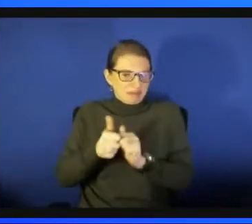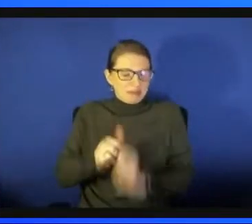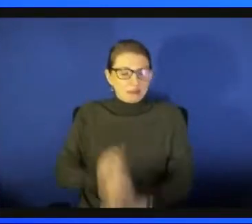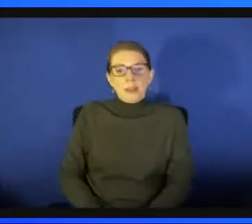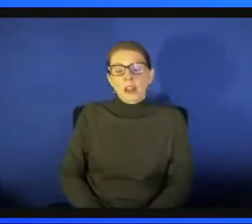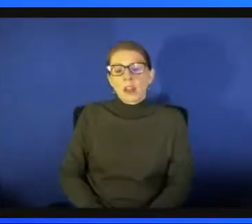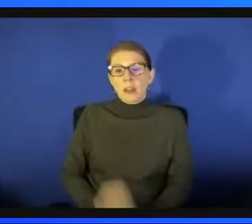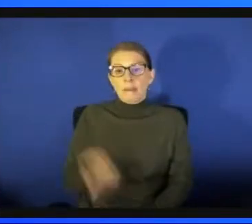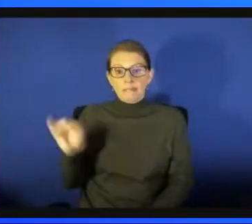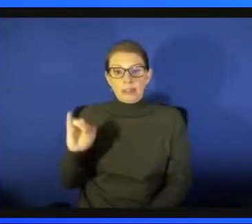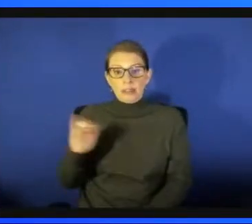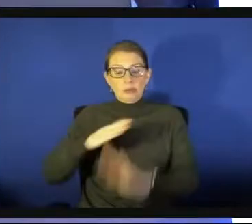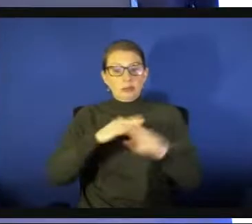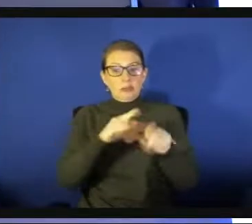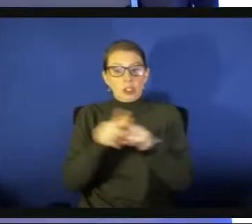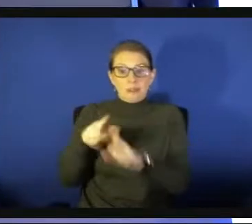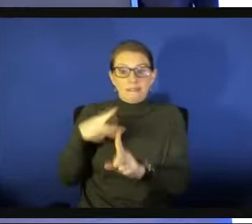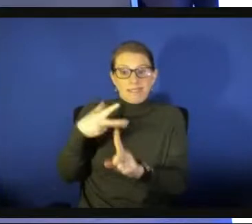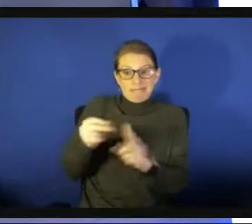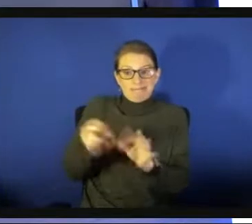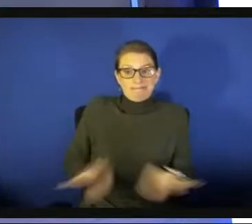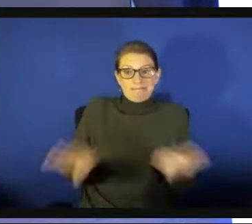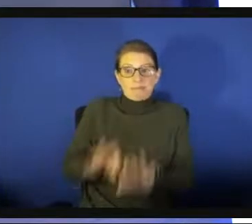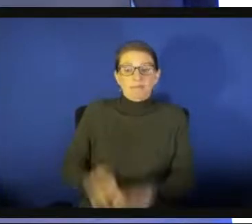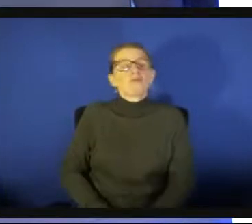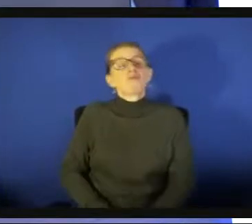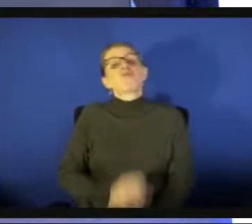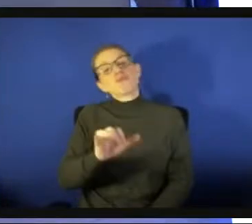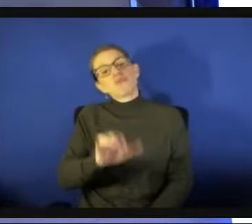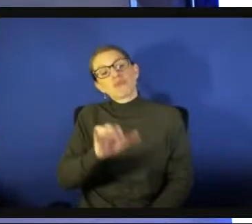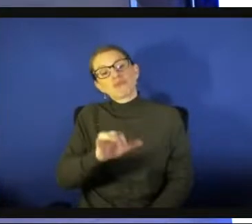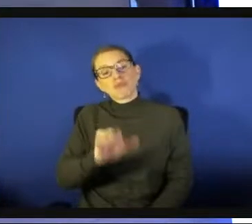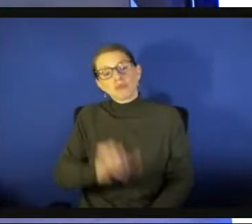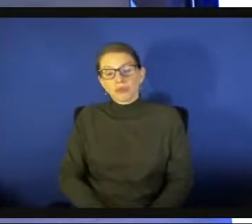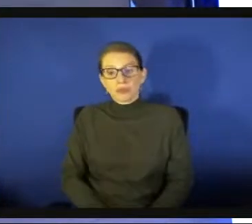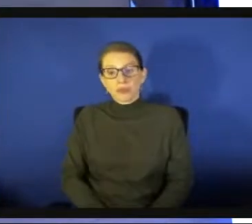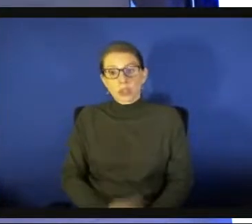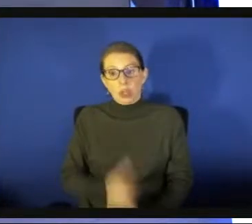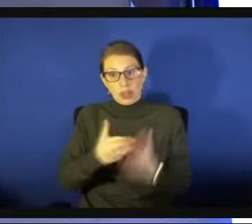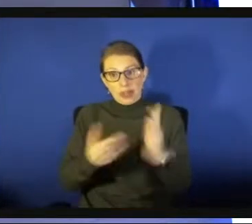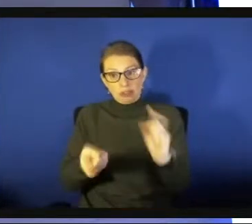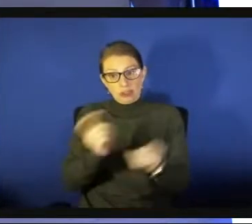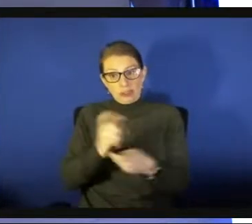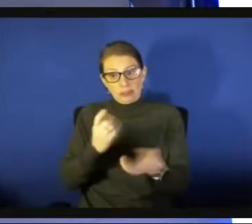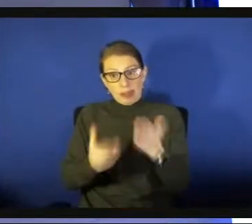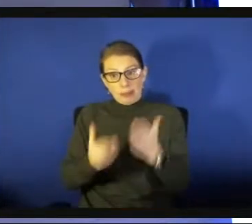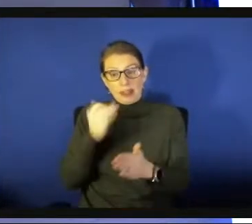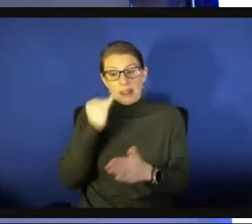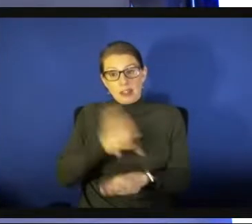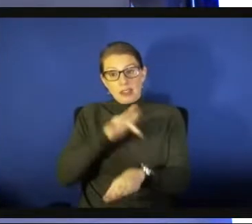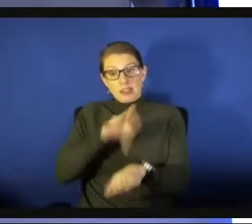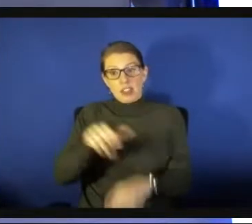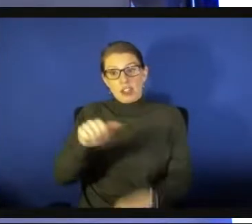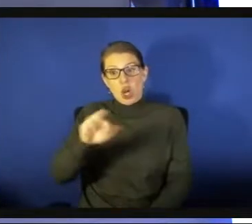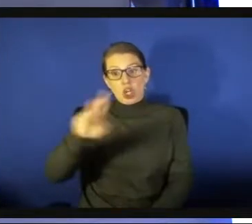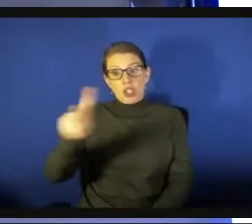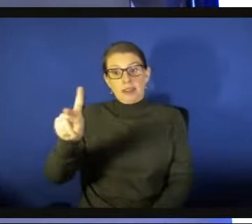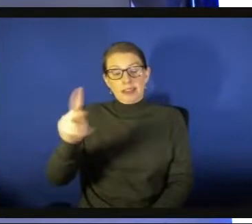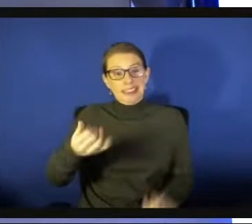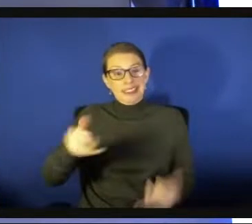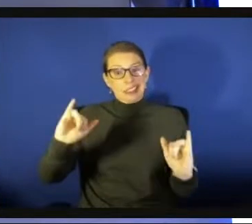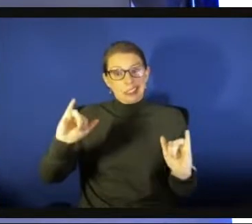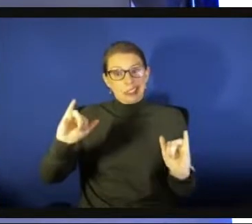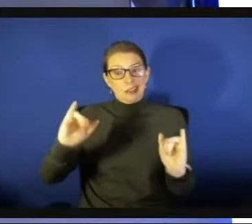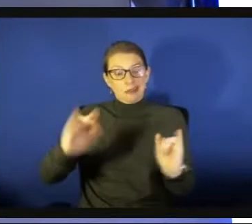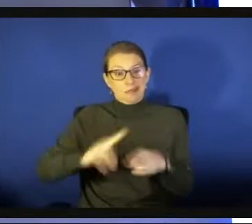course, vaccination. That's a good way to put it. So, and things might change then if you go down to Arkansas, where it's still considered a